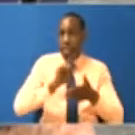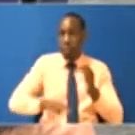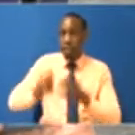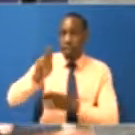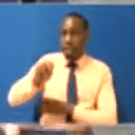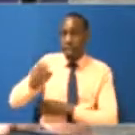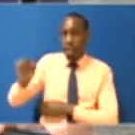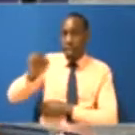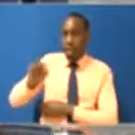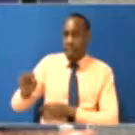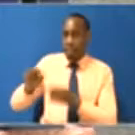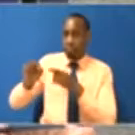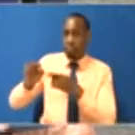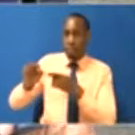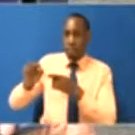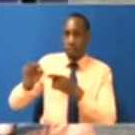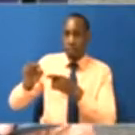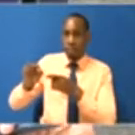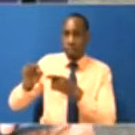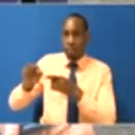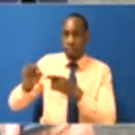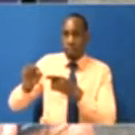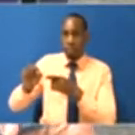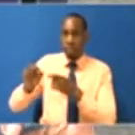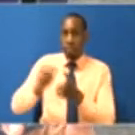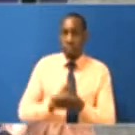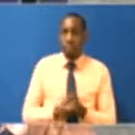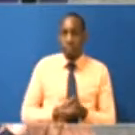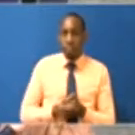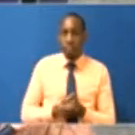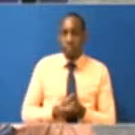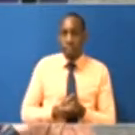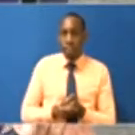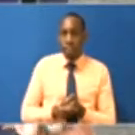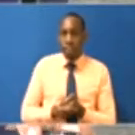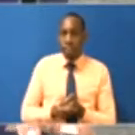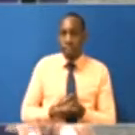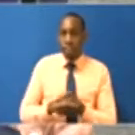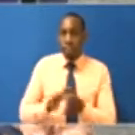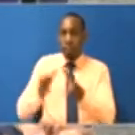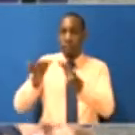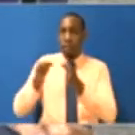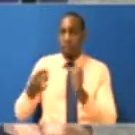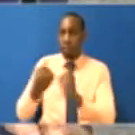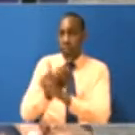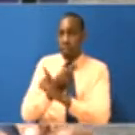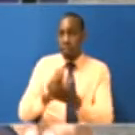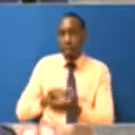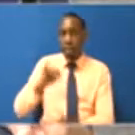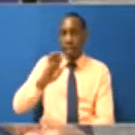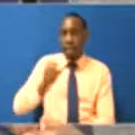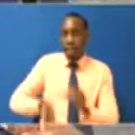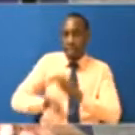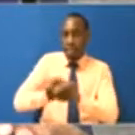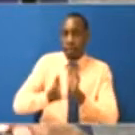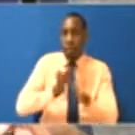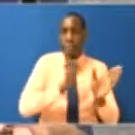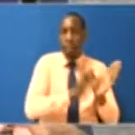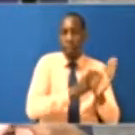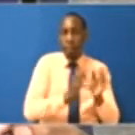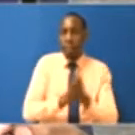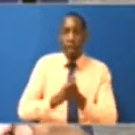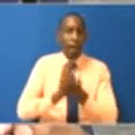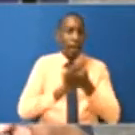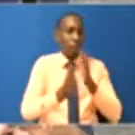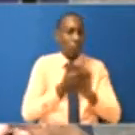nms has really it hasn't been accountable contrary to what he gathers espousing in public participation it